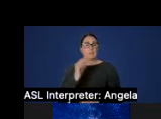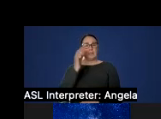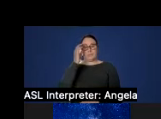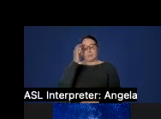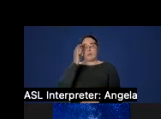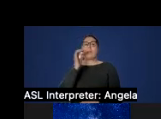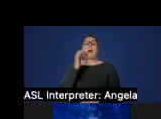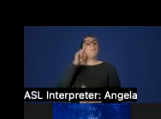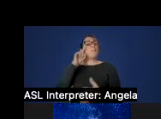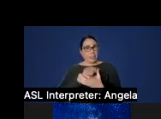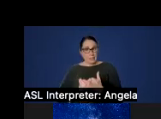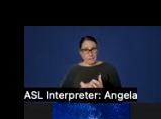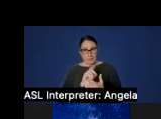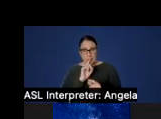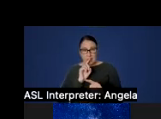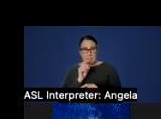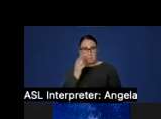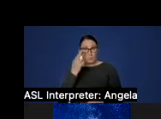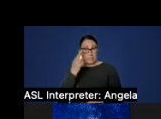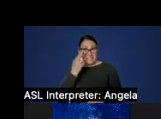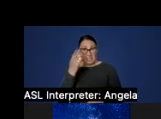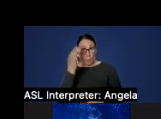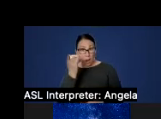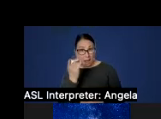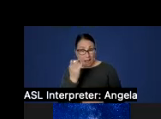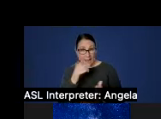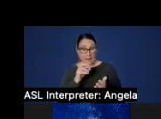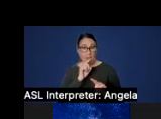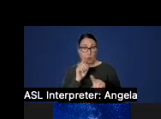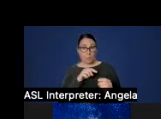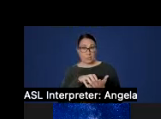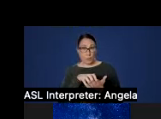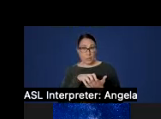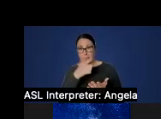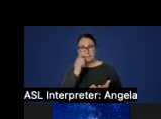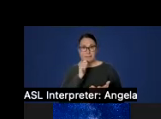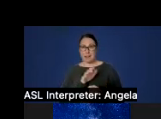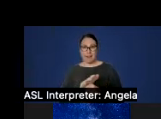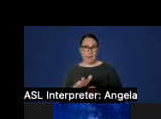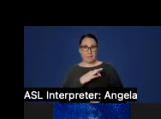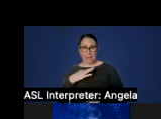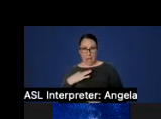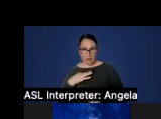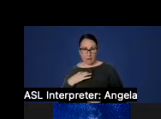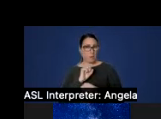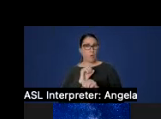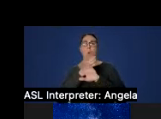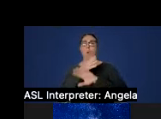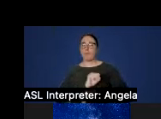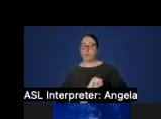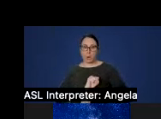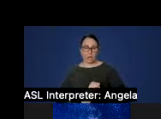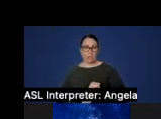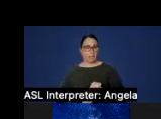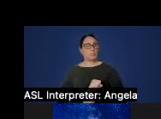understaffed. So what I did was I went in and I tried to build that relationship with law enforcement and say, hey, I'm here